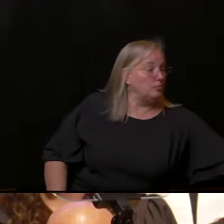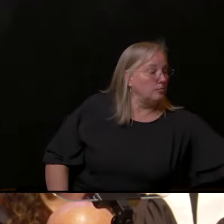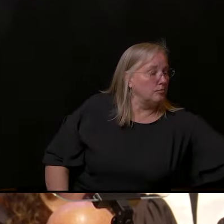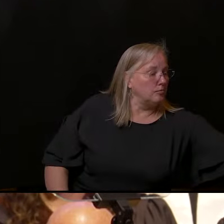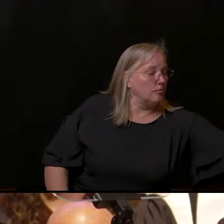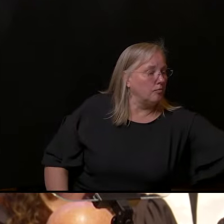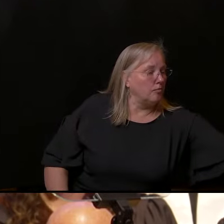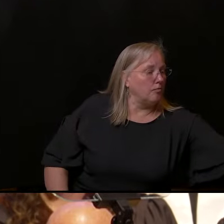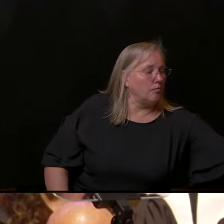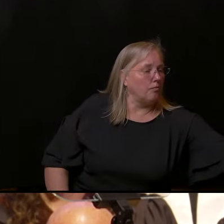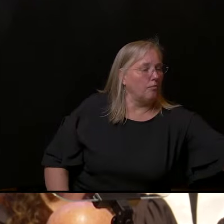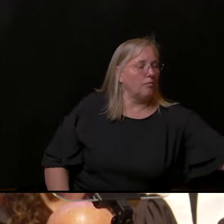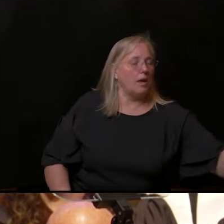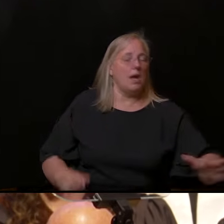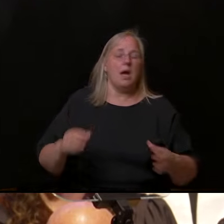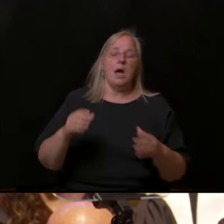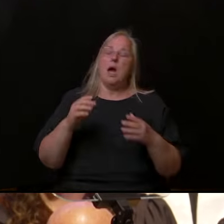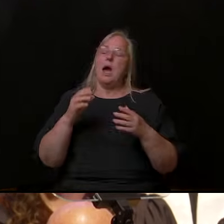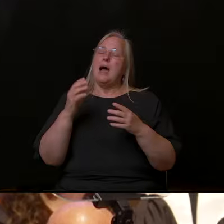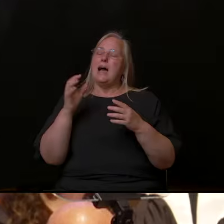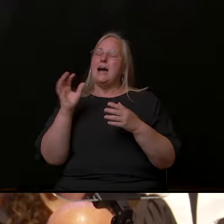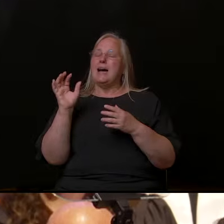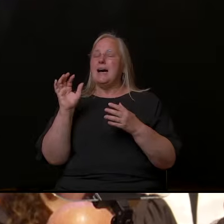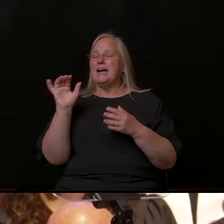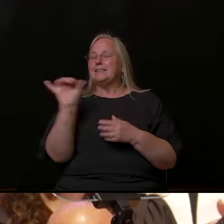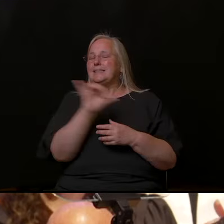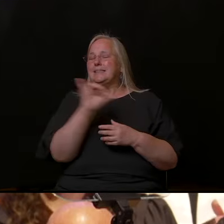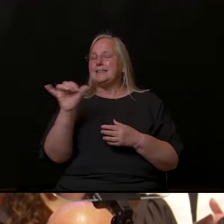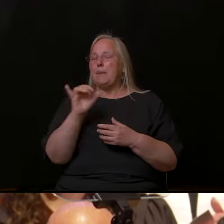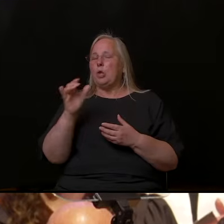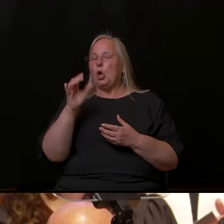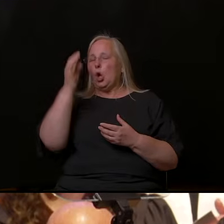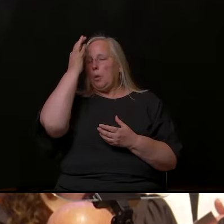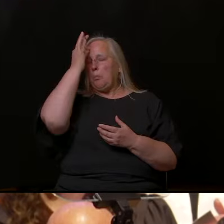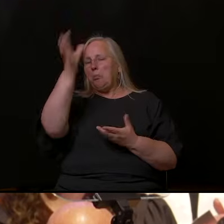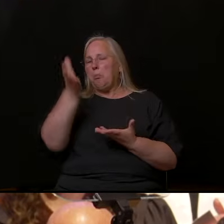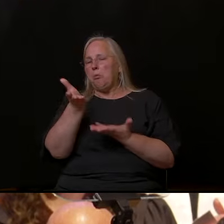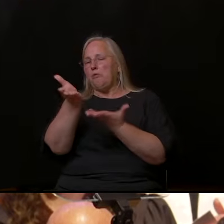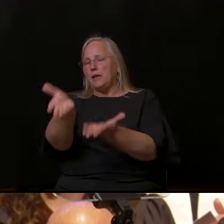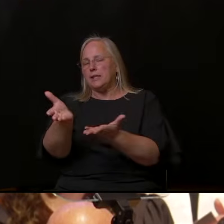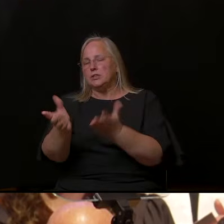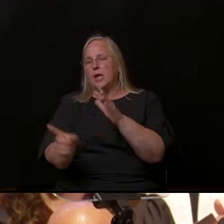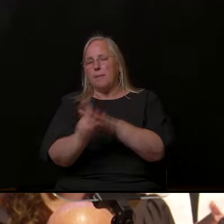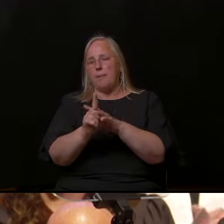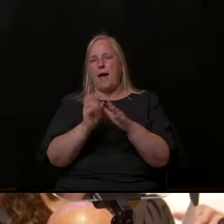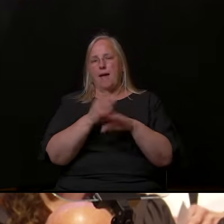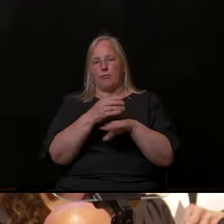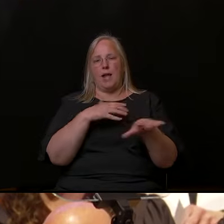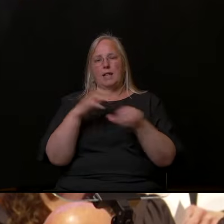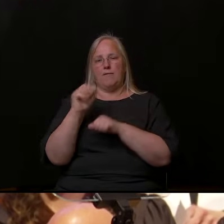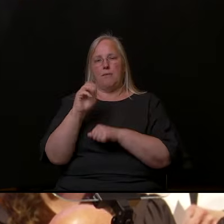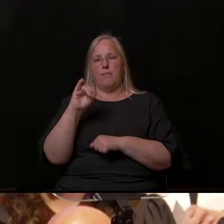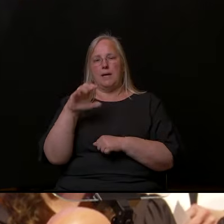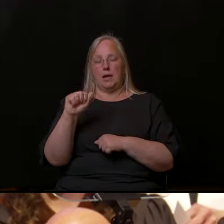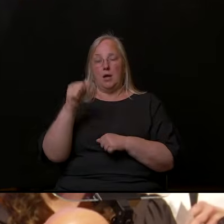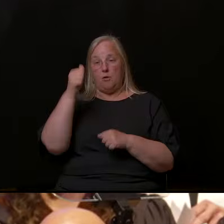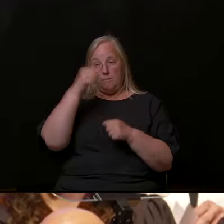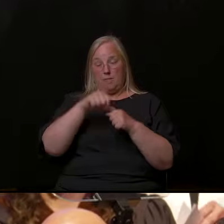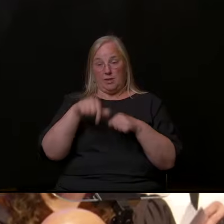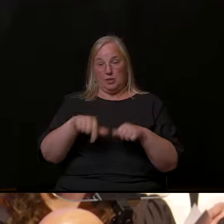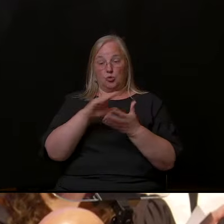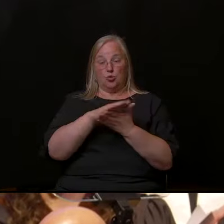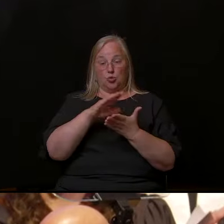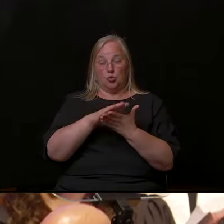A similar provocation surfaced after I left MICA. Stanford D School was founded on the